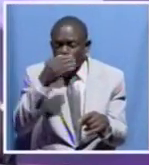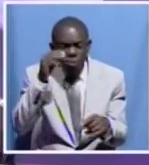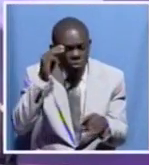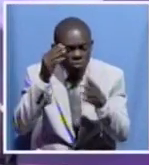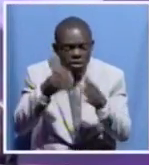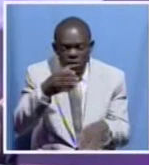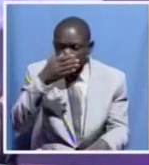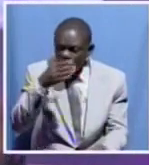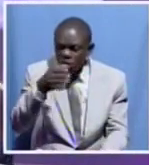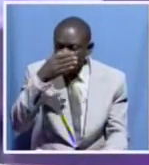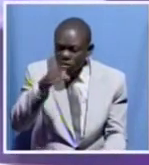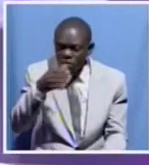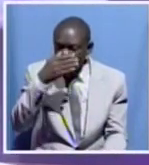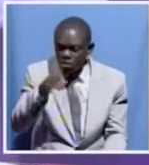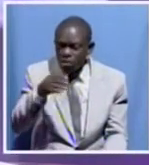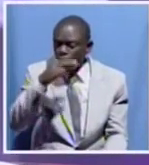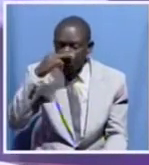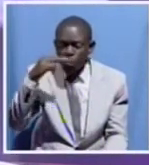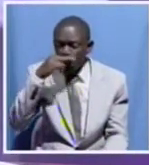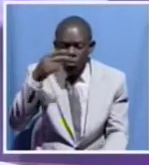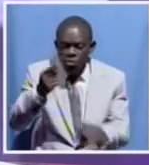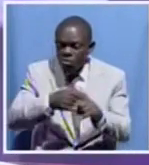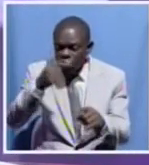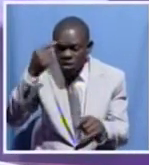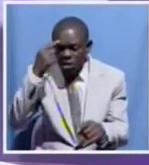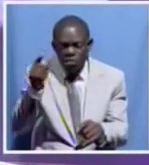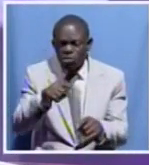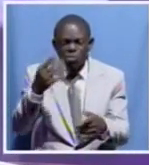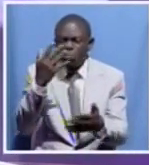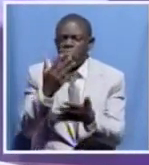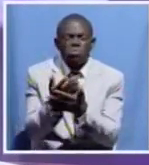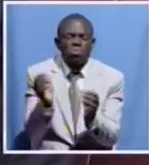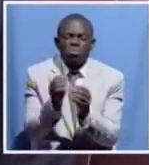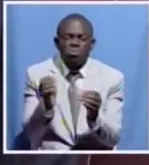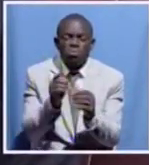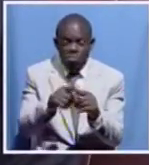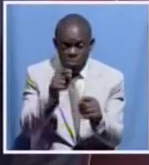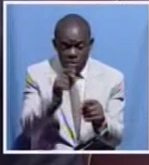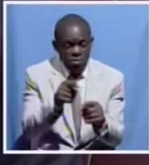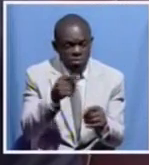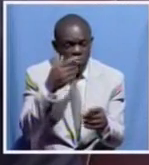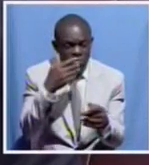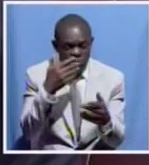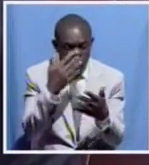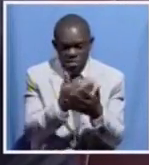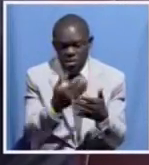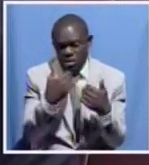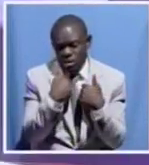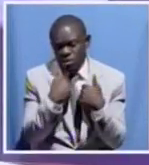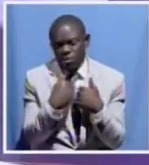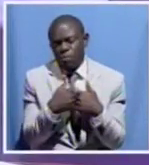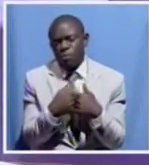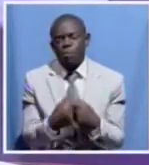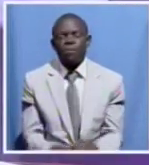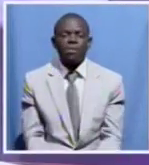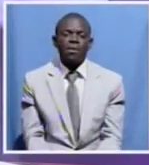this harsh punishment on this issue he thought wasn't as big. That's why I questioning the judiciary in a way.